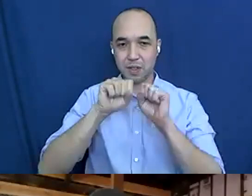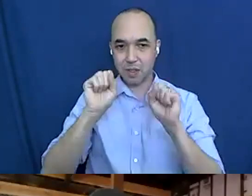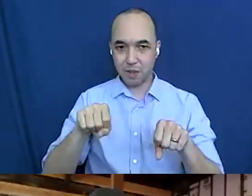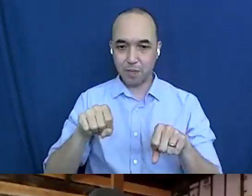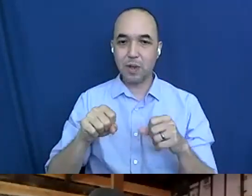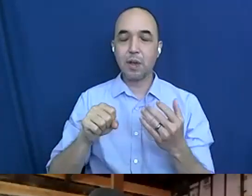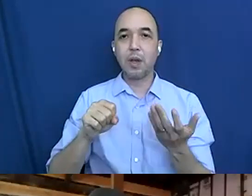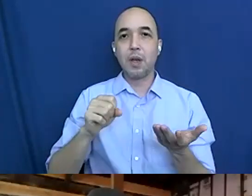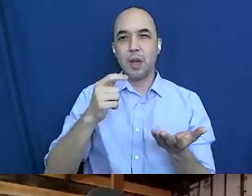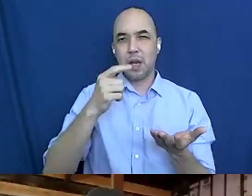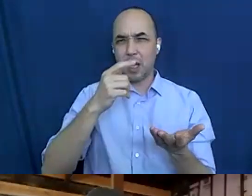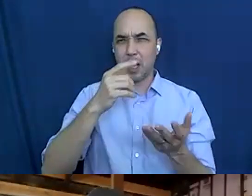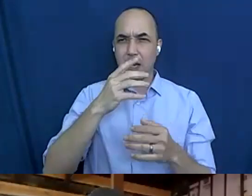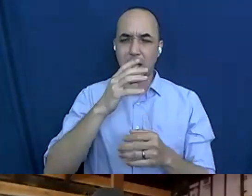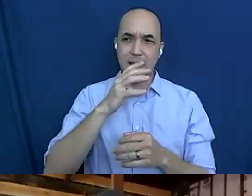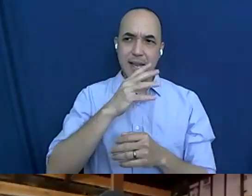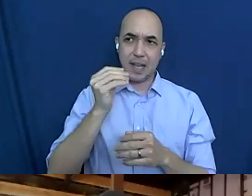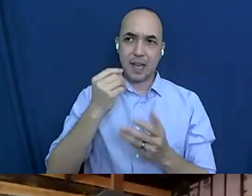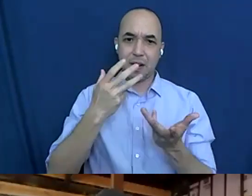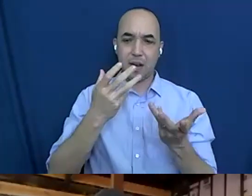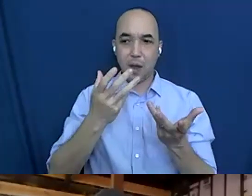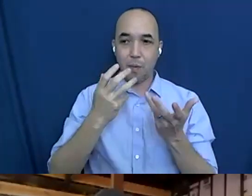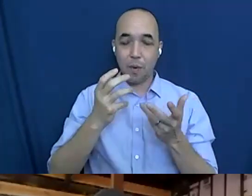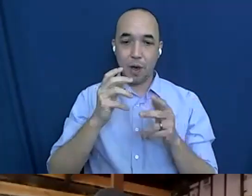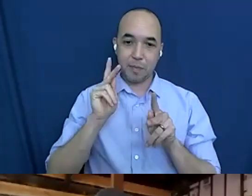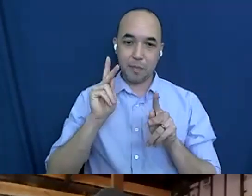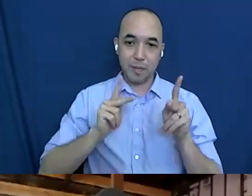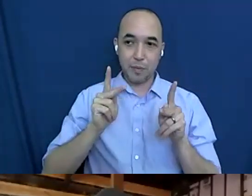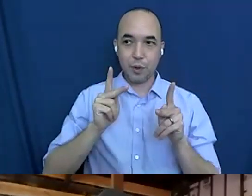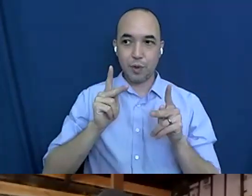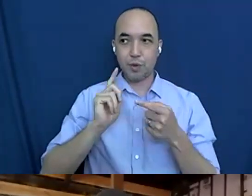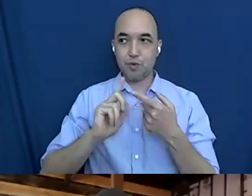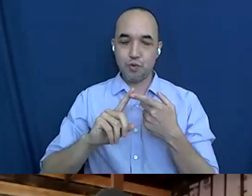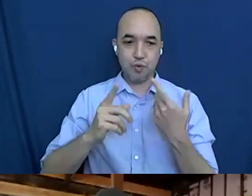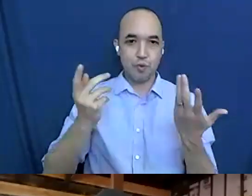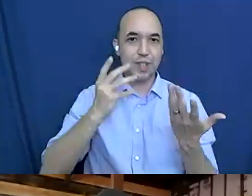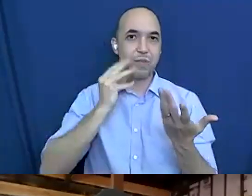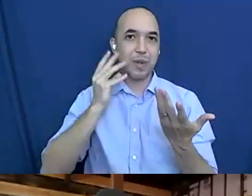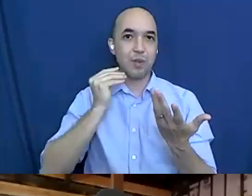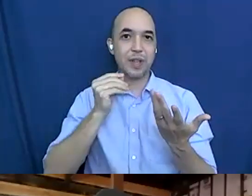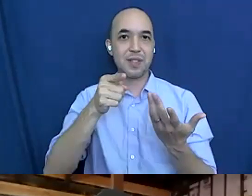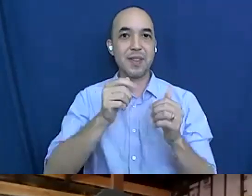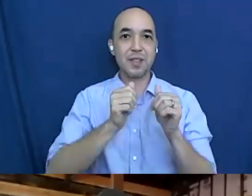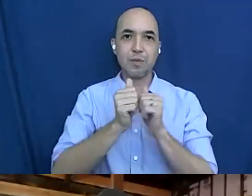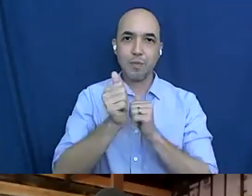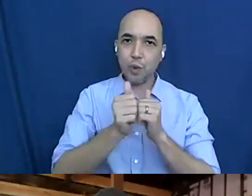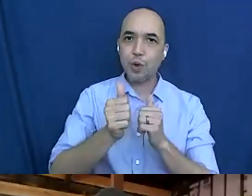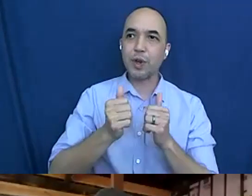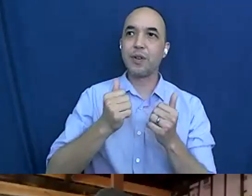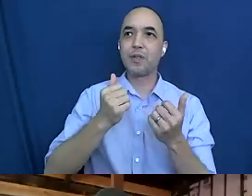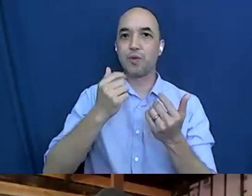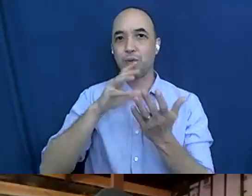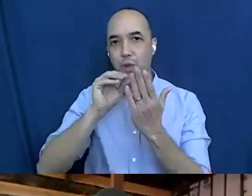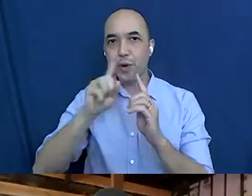just people that had to been in trouble, the sport of falconry, the love of the animal, to get out in nature,